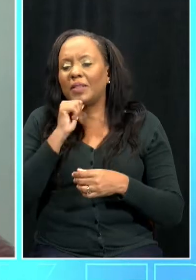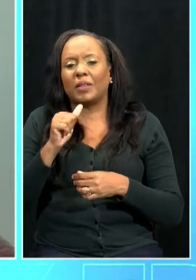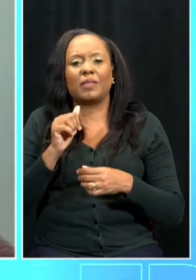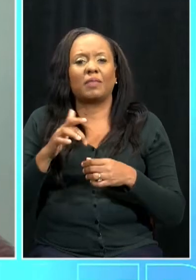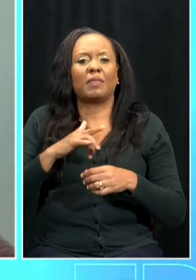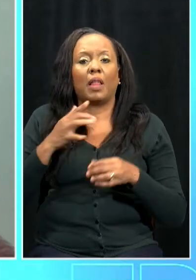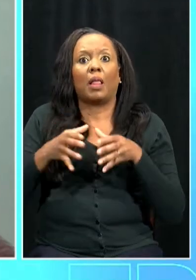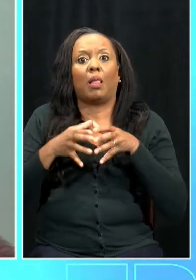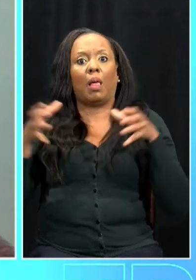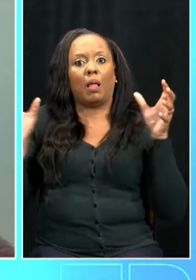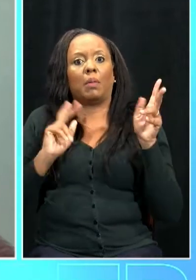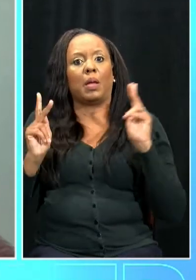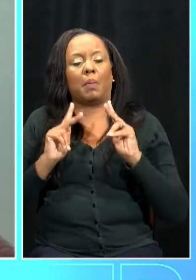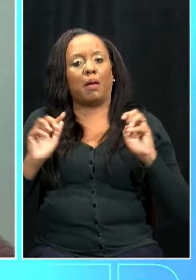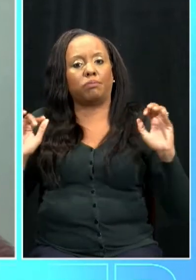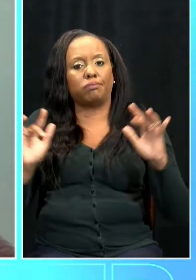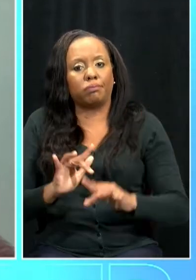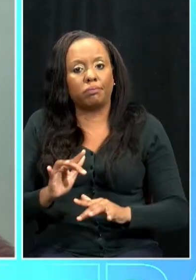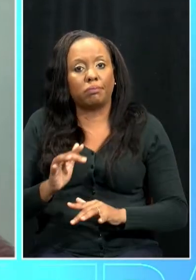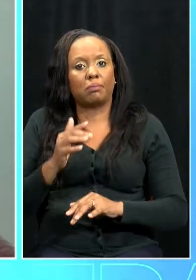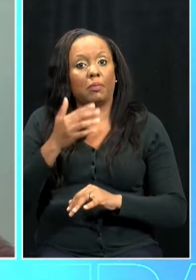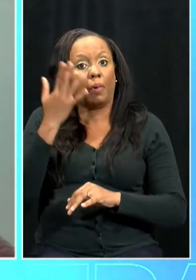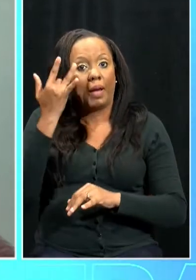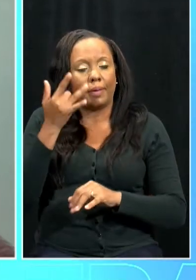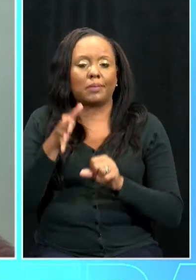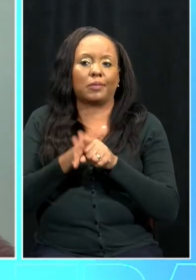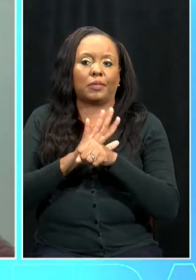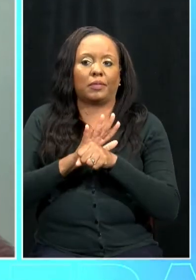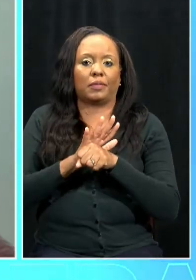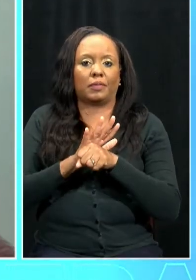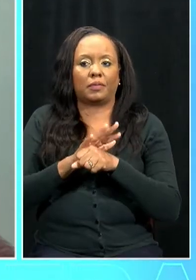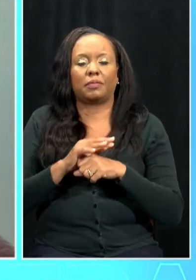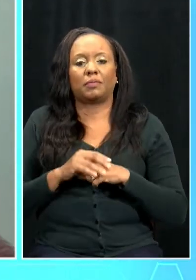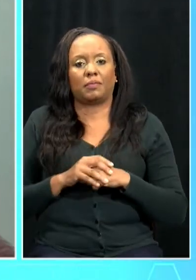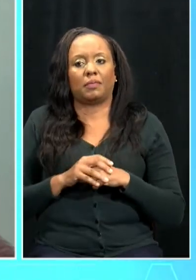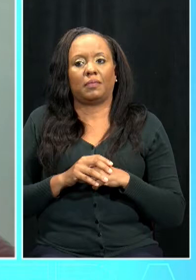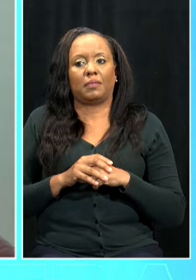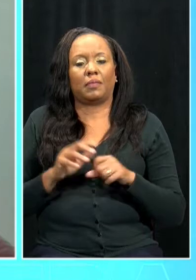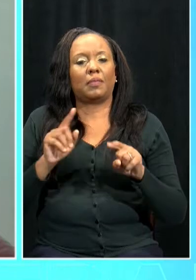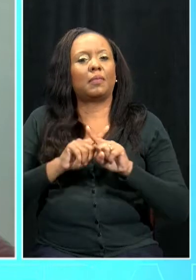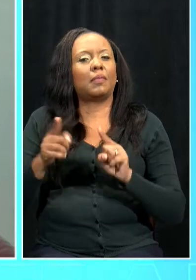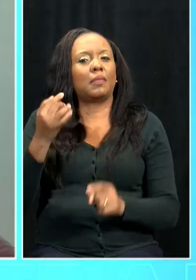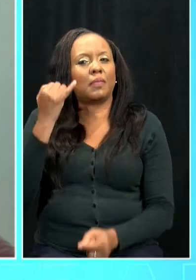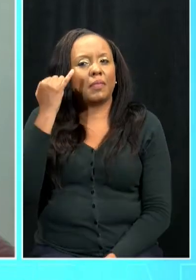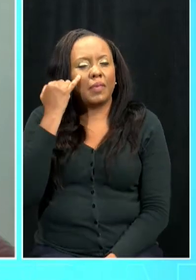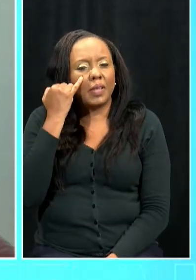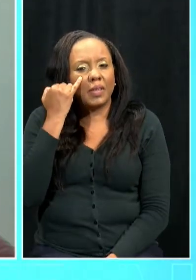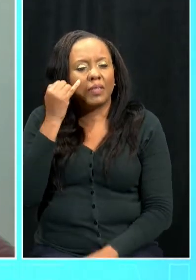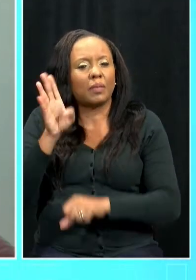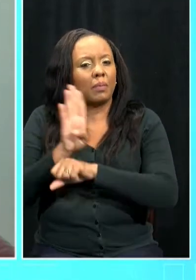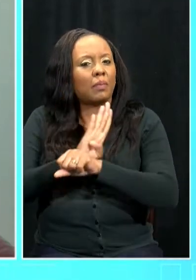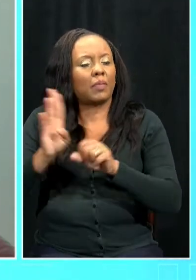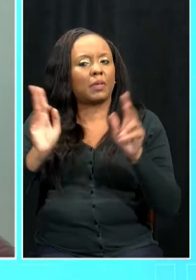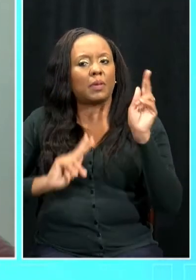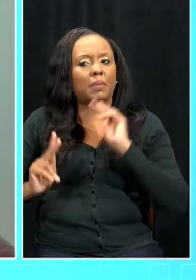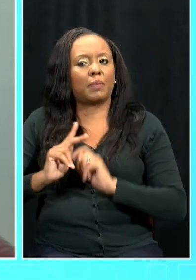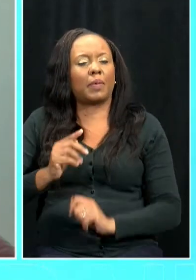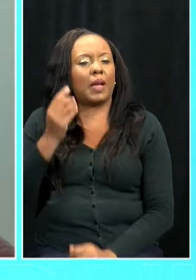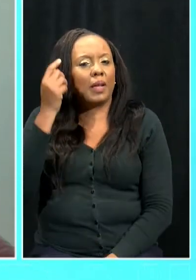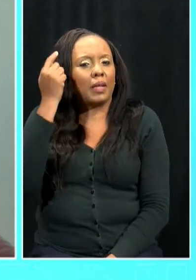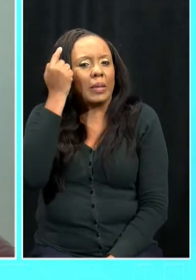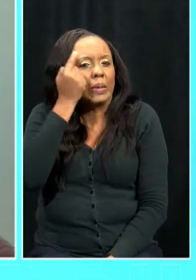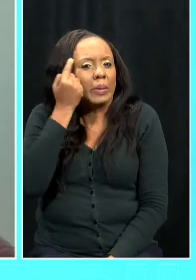because of COVID. But I would also say, if the Barbadian people are thinking correctly,